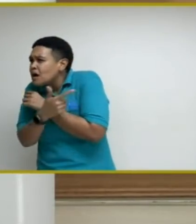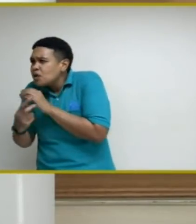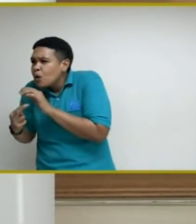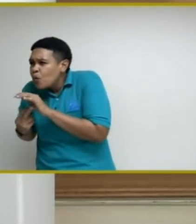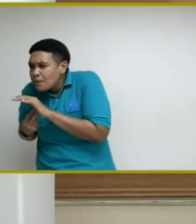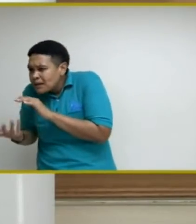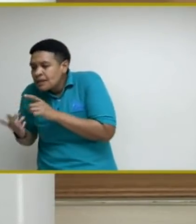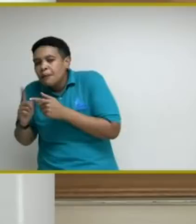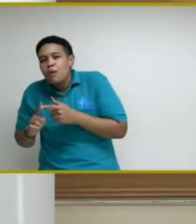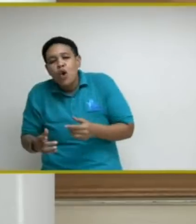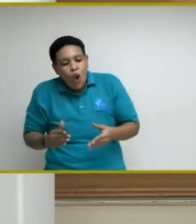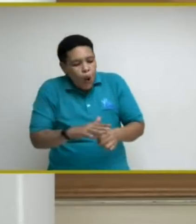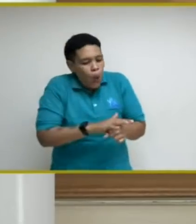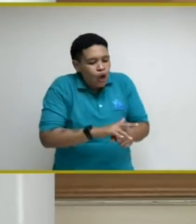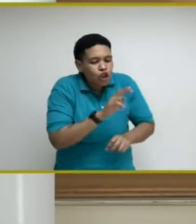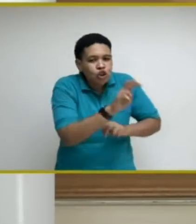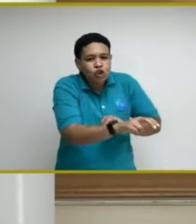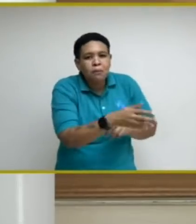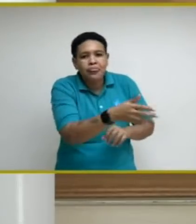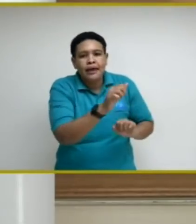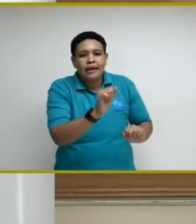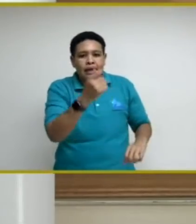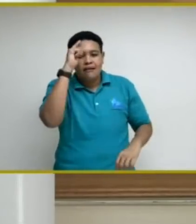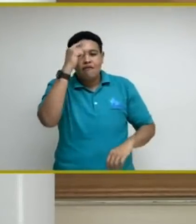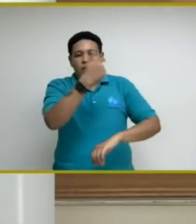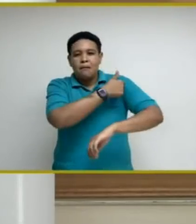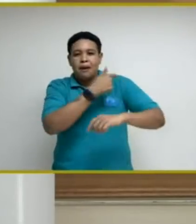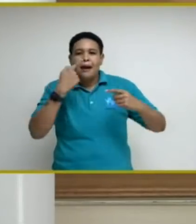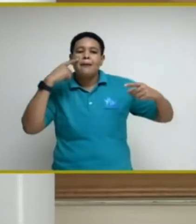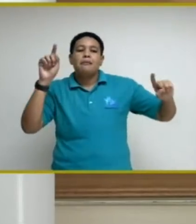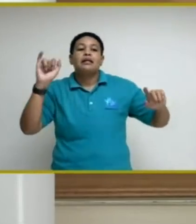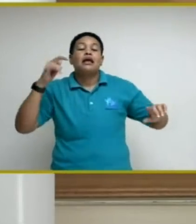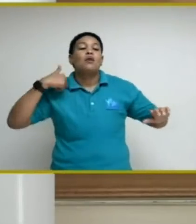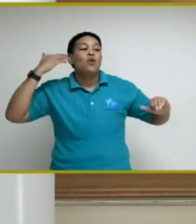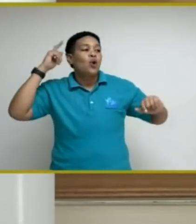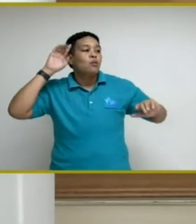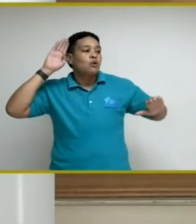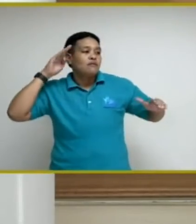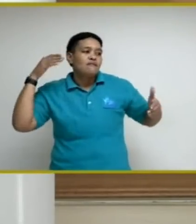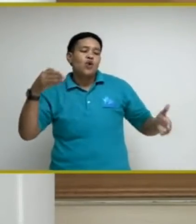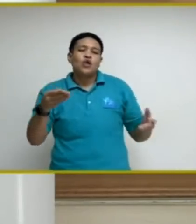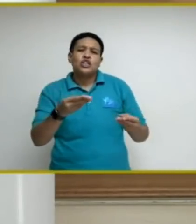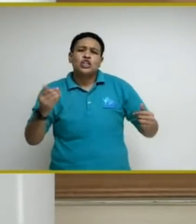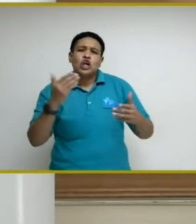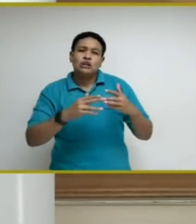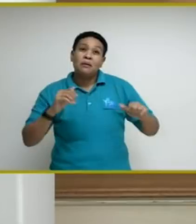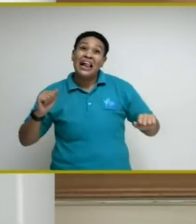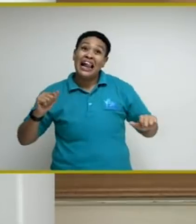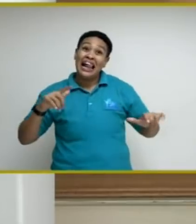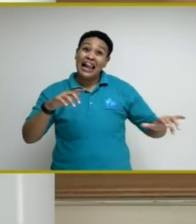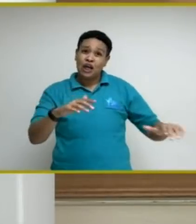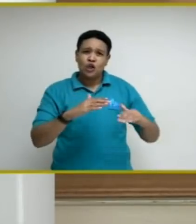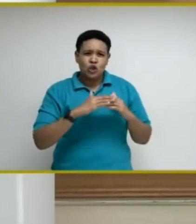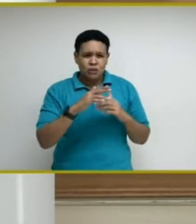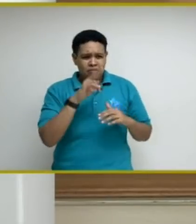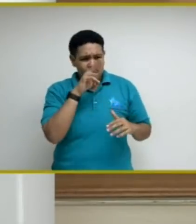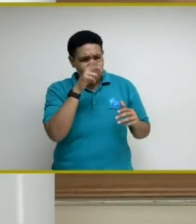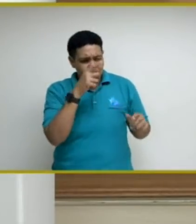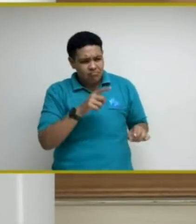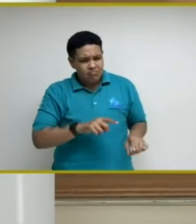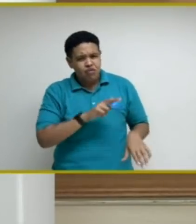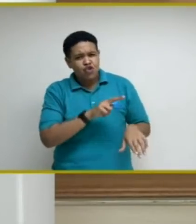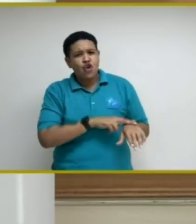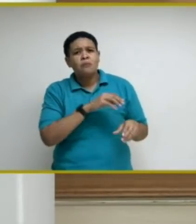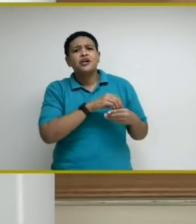offering the outlets. And that we hope will address some of the crowding effect that would take place normally